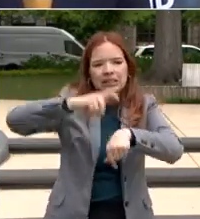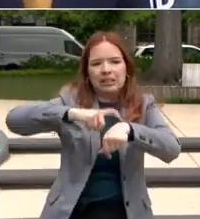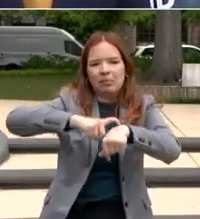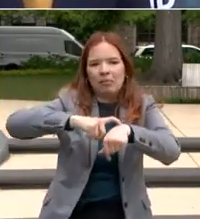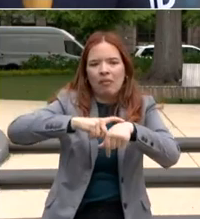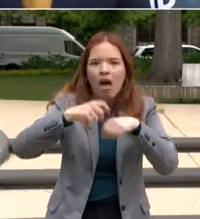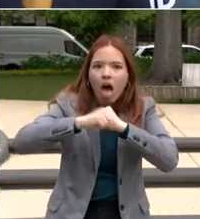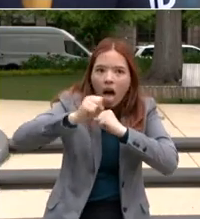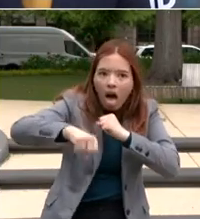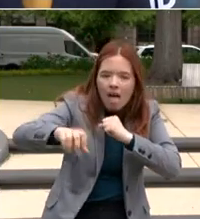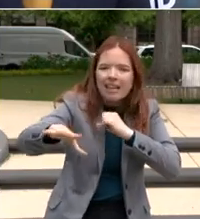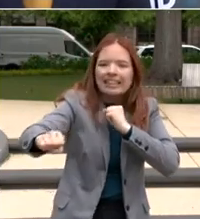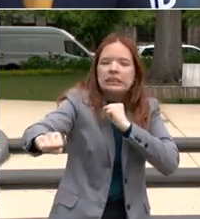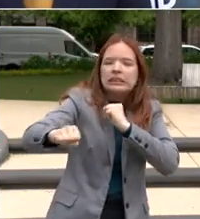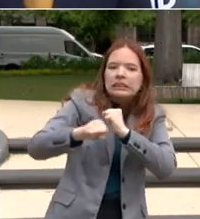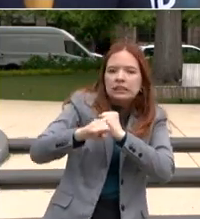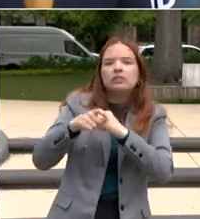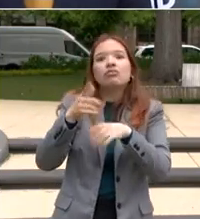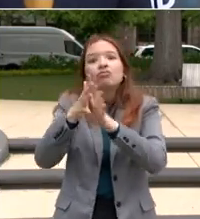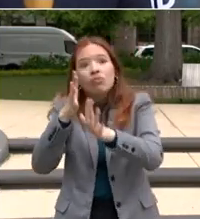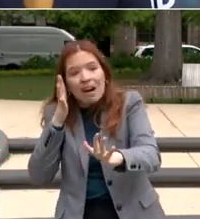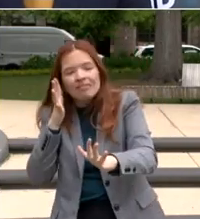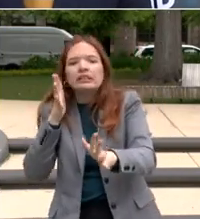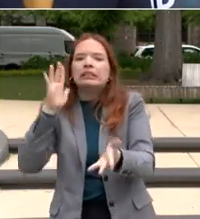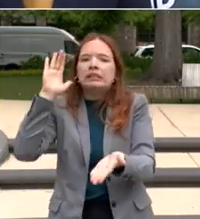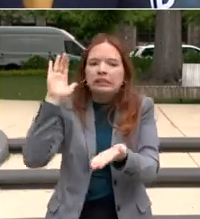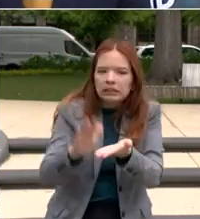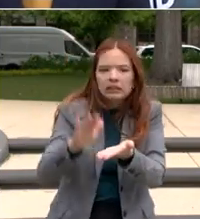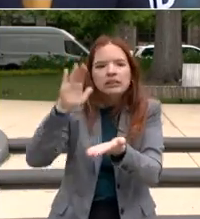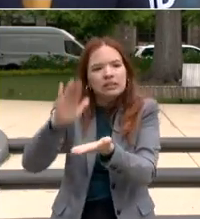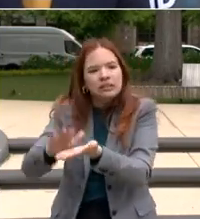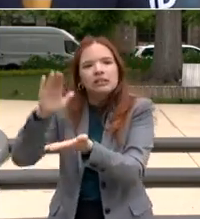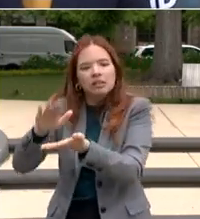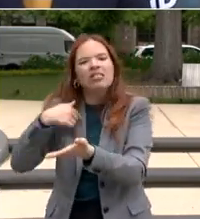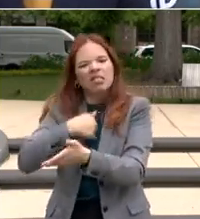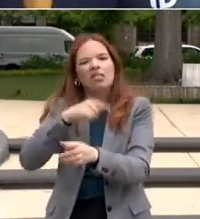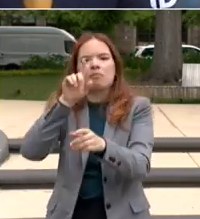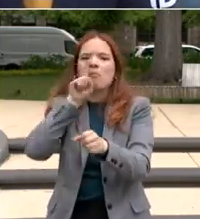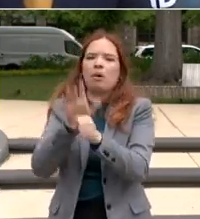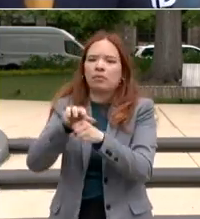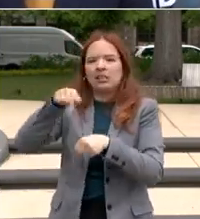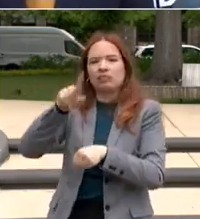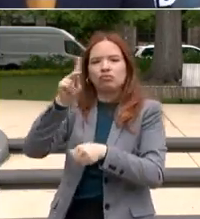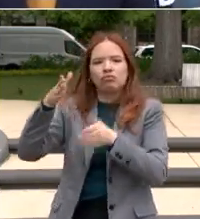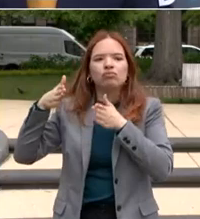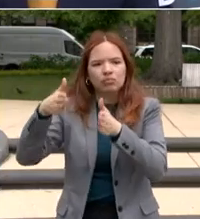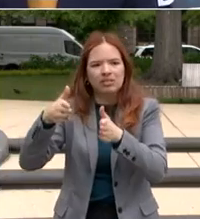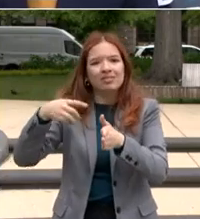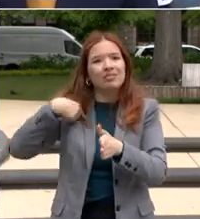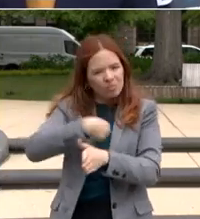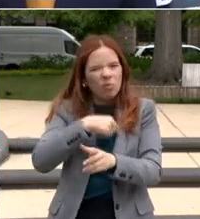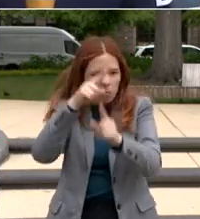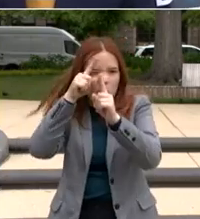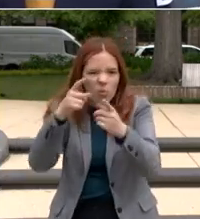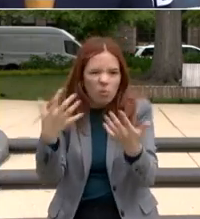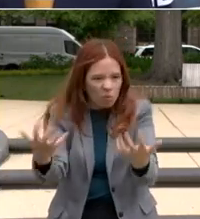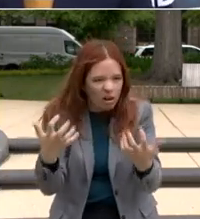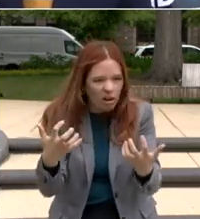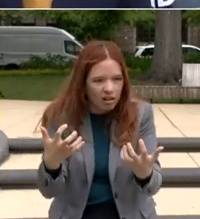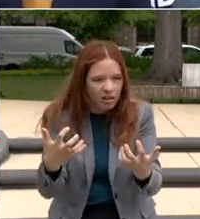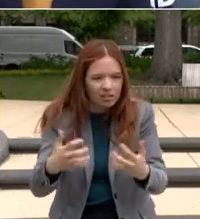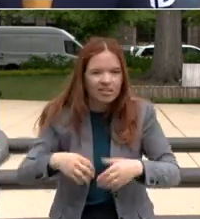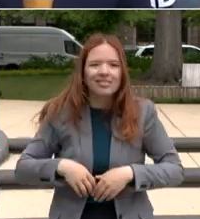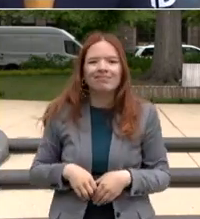bus rides. And that is the promise of K Street. And I was reminded last week that Metro has